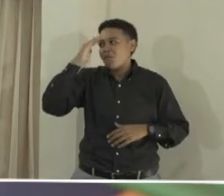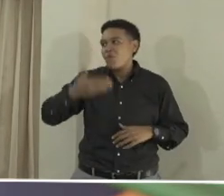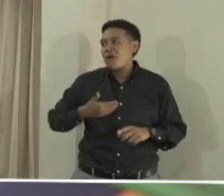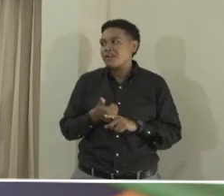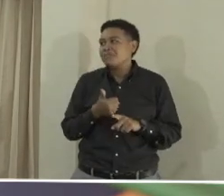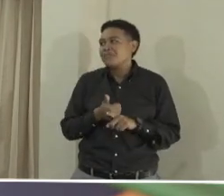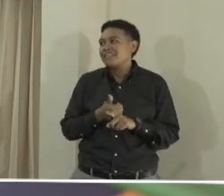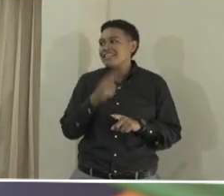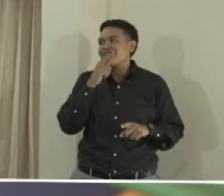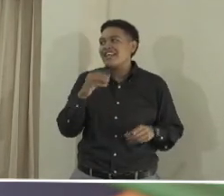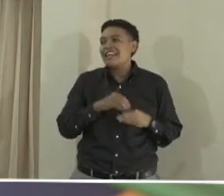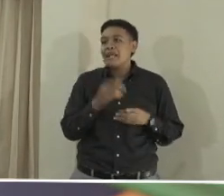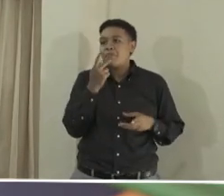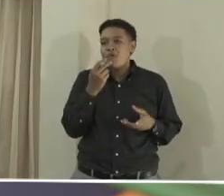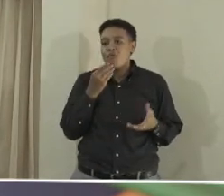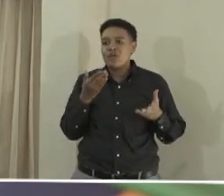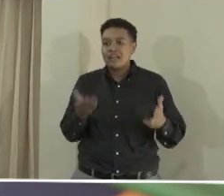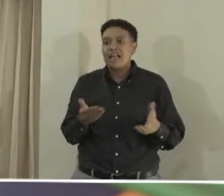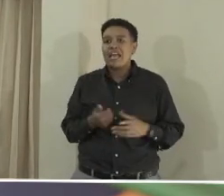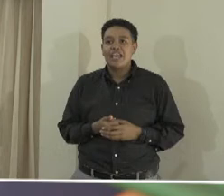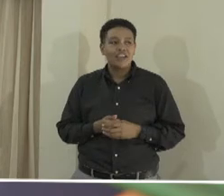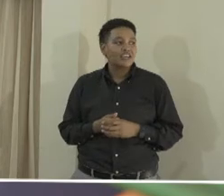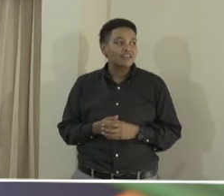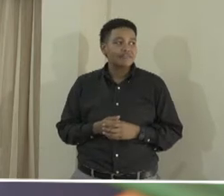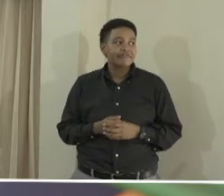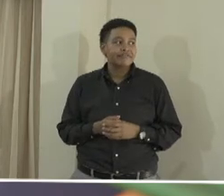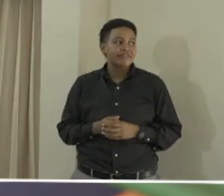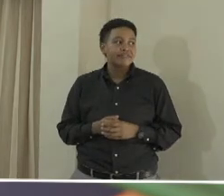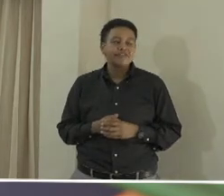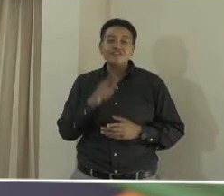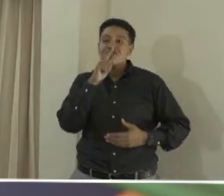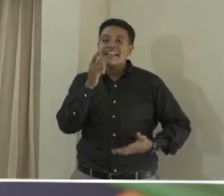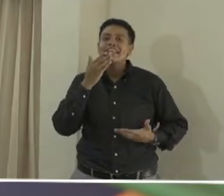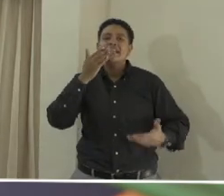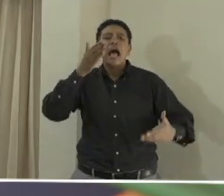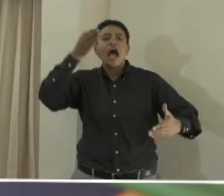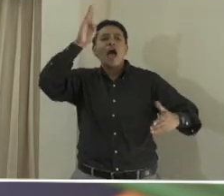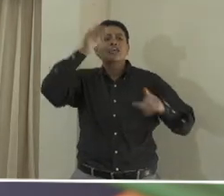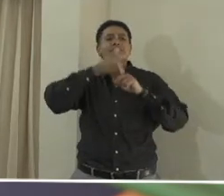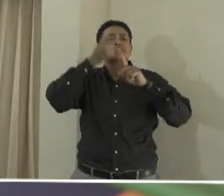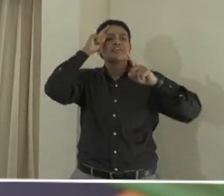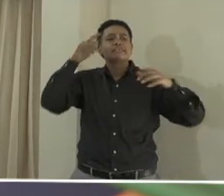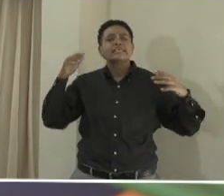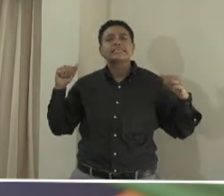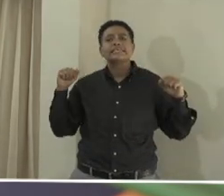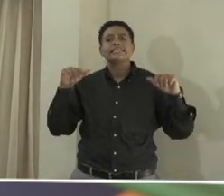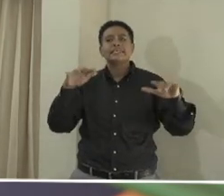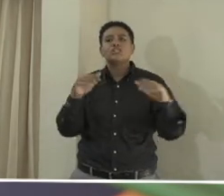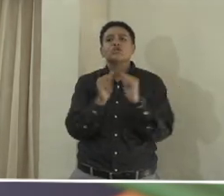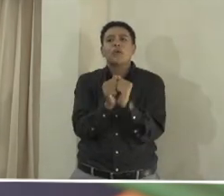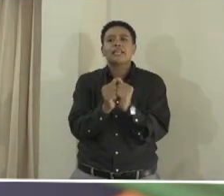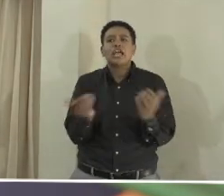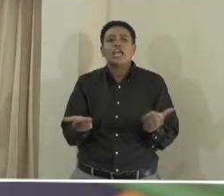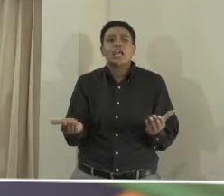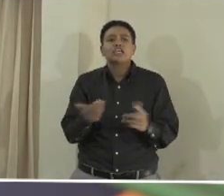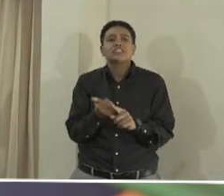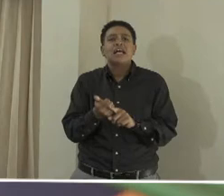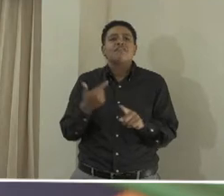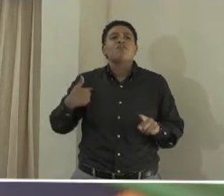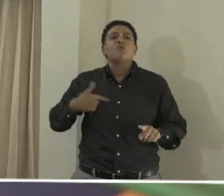in Portmore. And thank God for bringing us together as